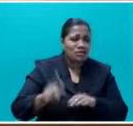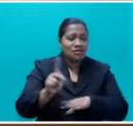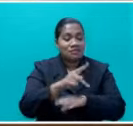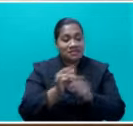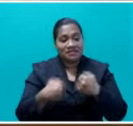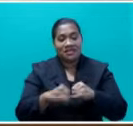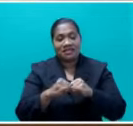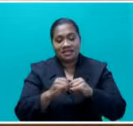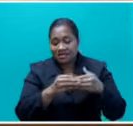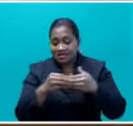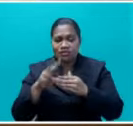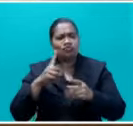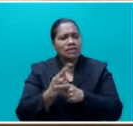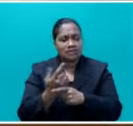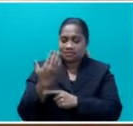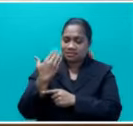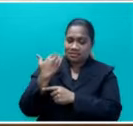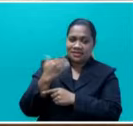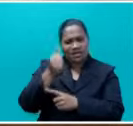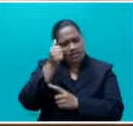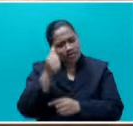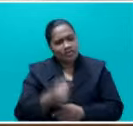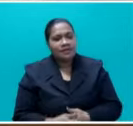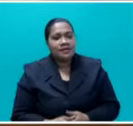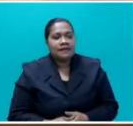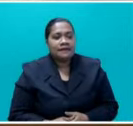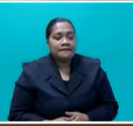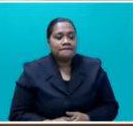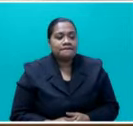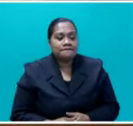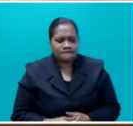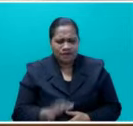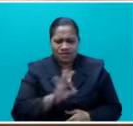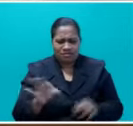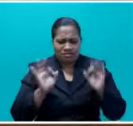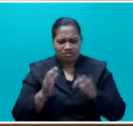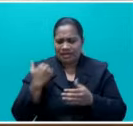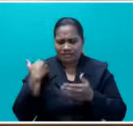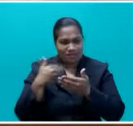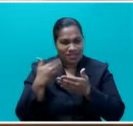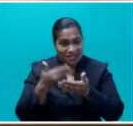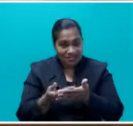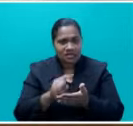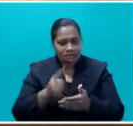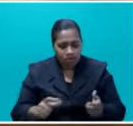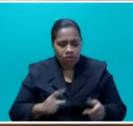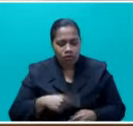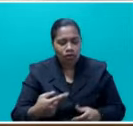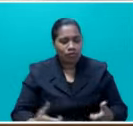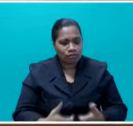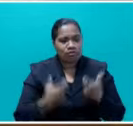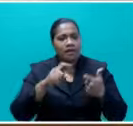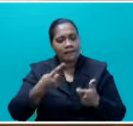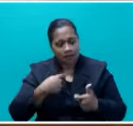ago. I note that regionalism has not been excellent over the years. It continues to be a challenge. But I